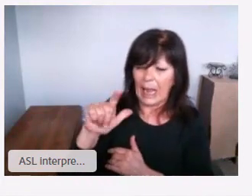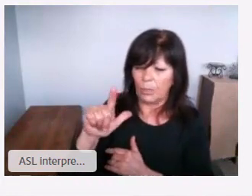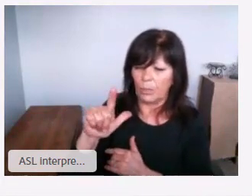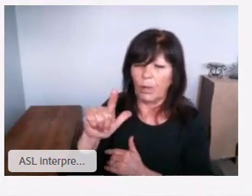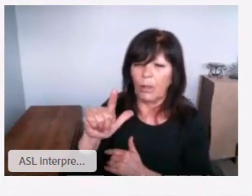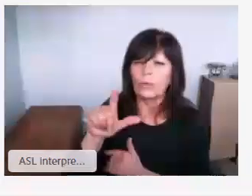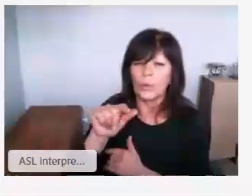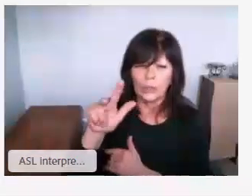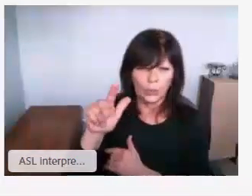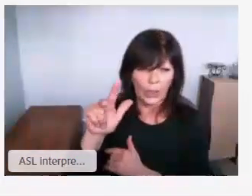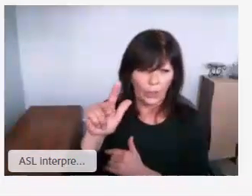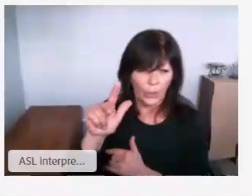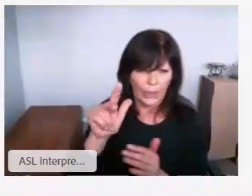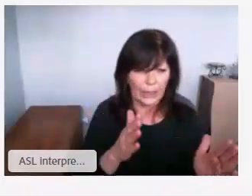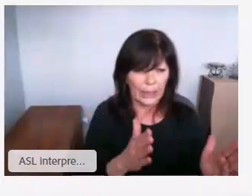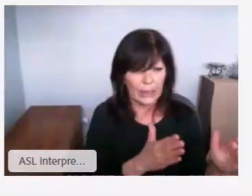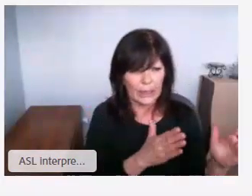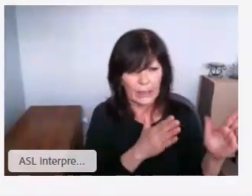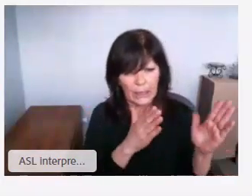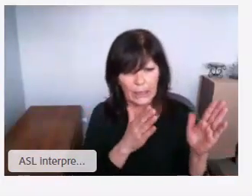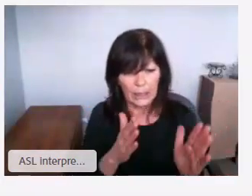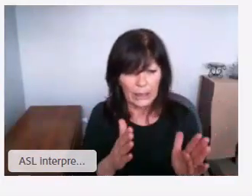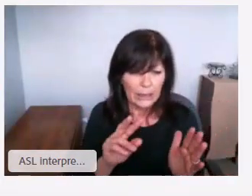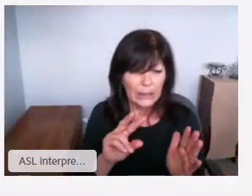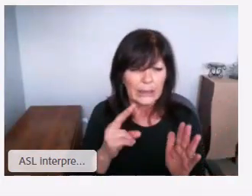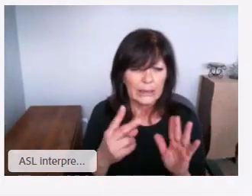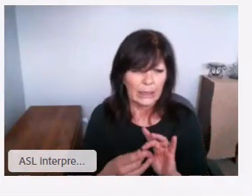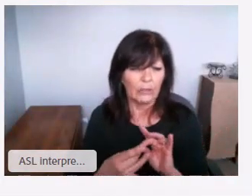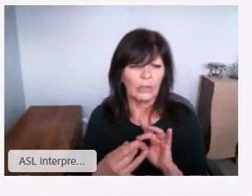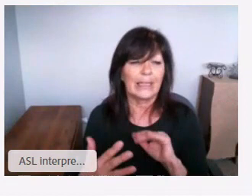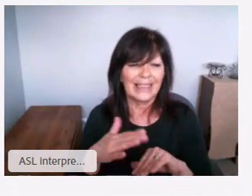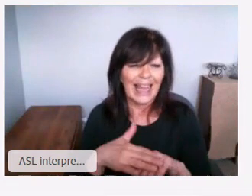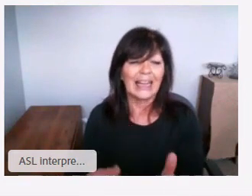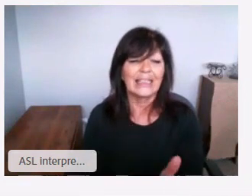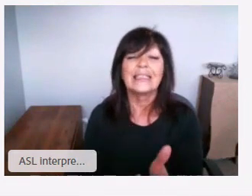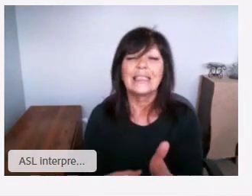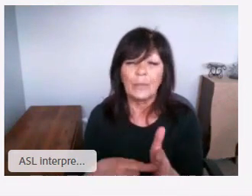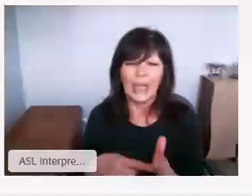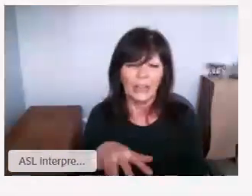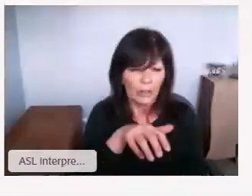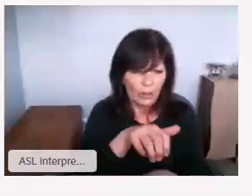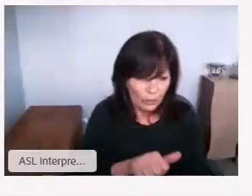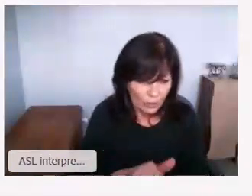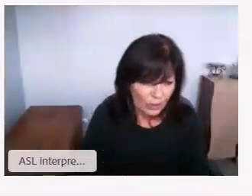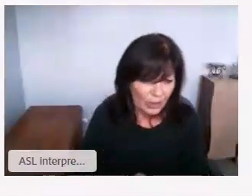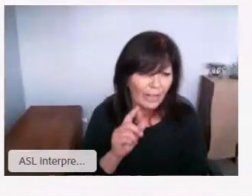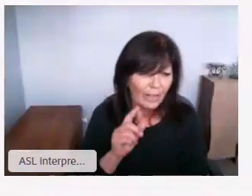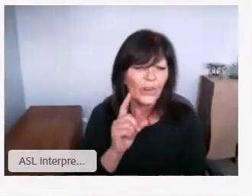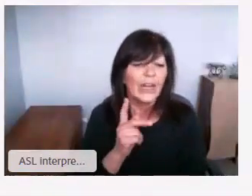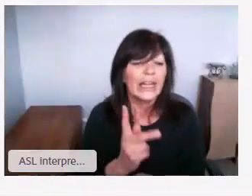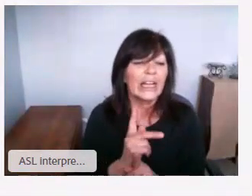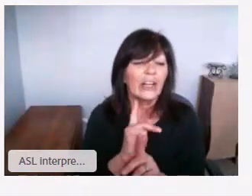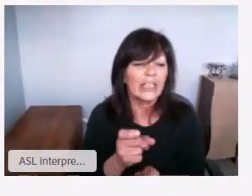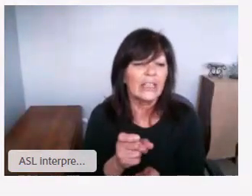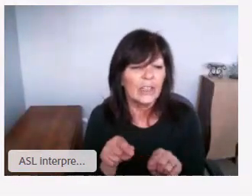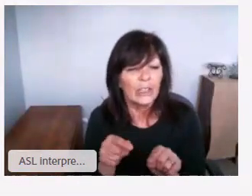2023. The second release, which went over on-demand reservations, the use of caregivers and turn-by-turn directions, was back in October